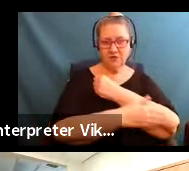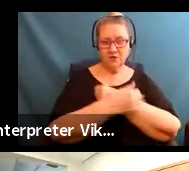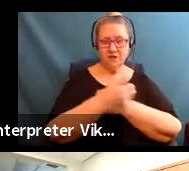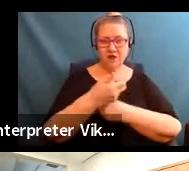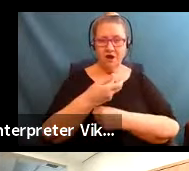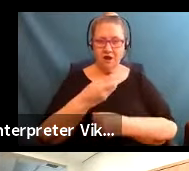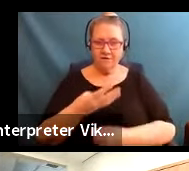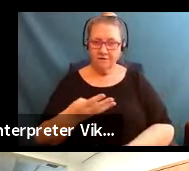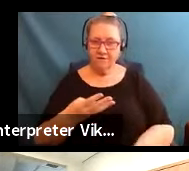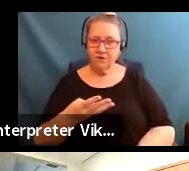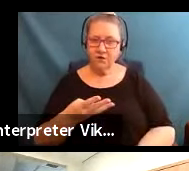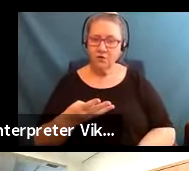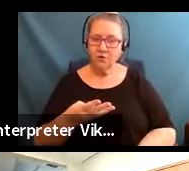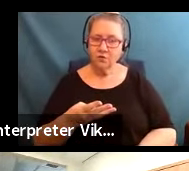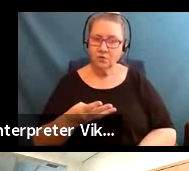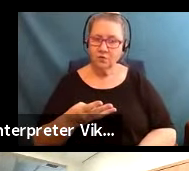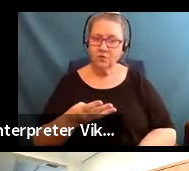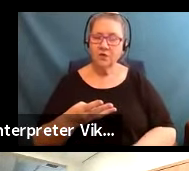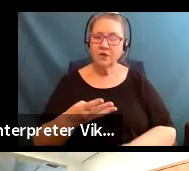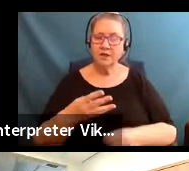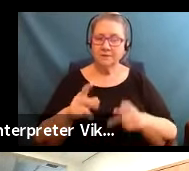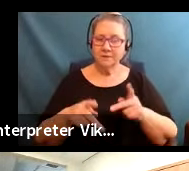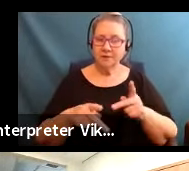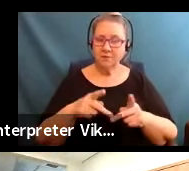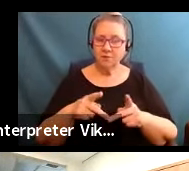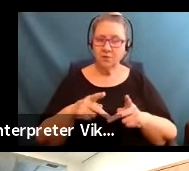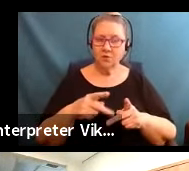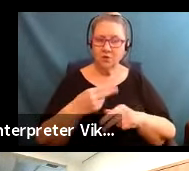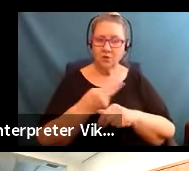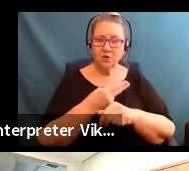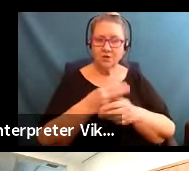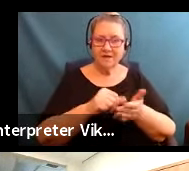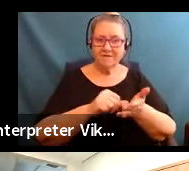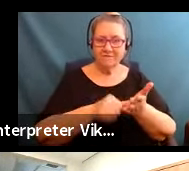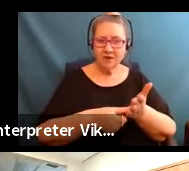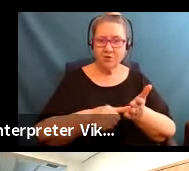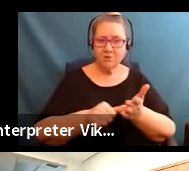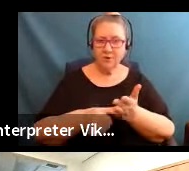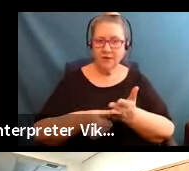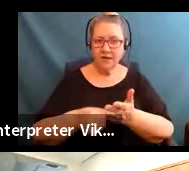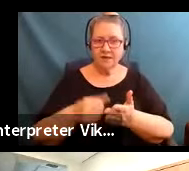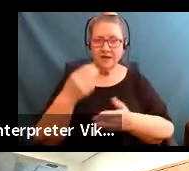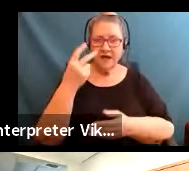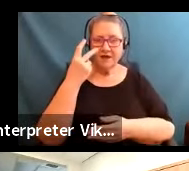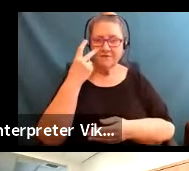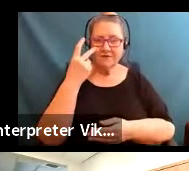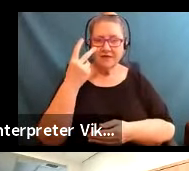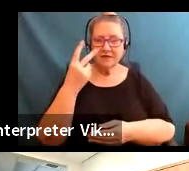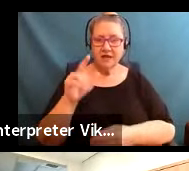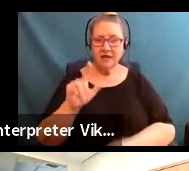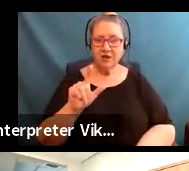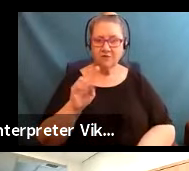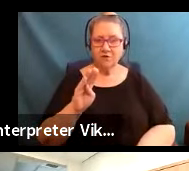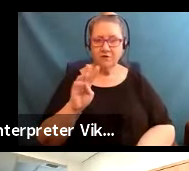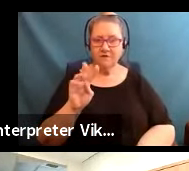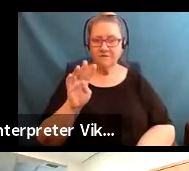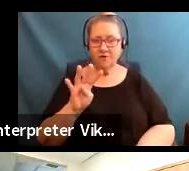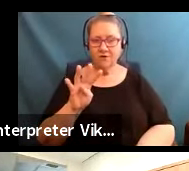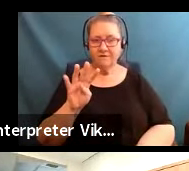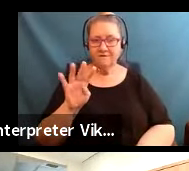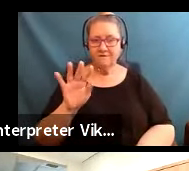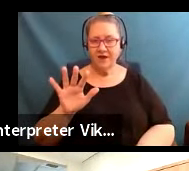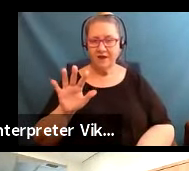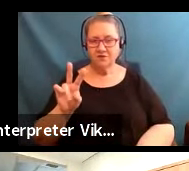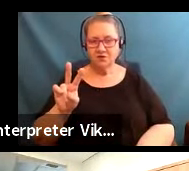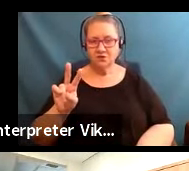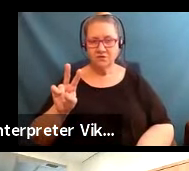that do genomic sequencing or fingerprinting have noticed what we call the L452R mutation in